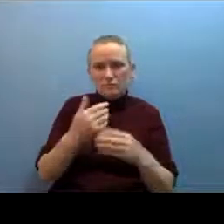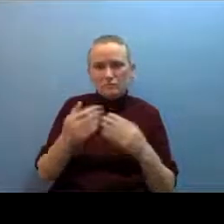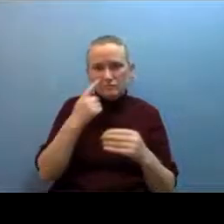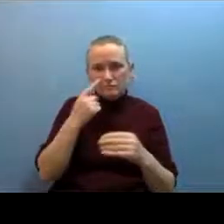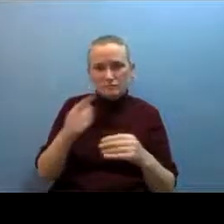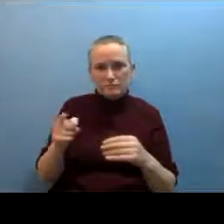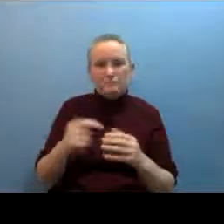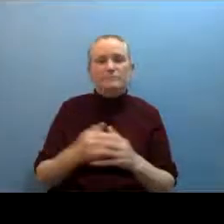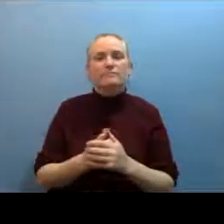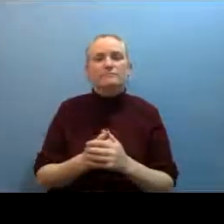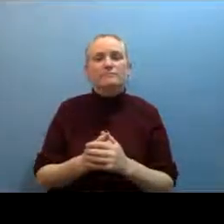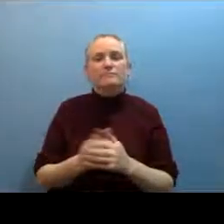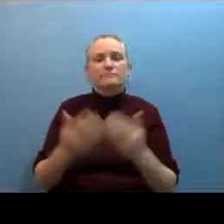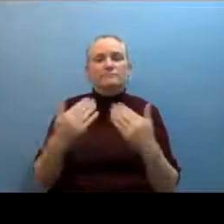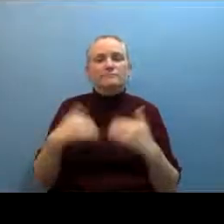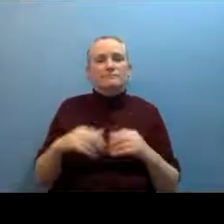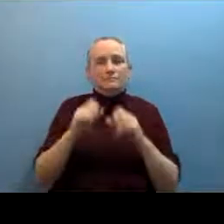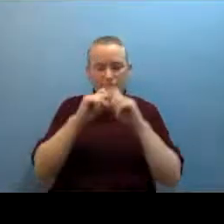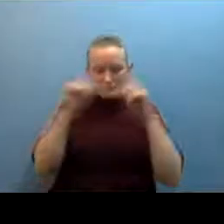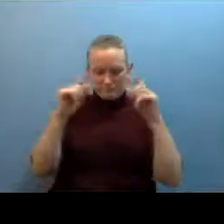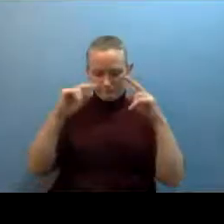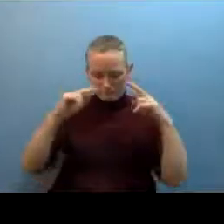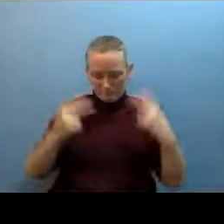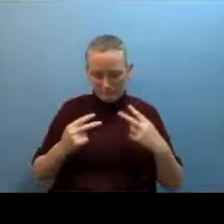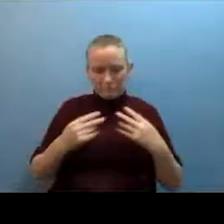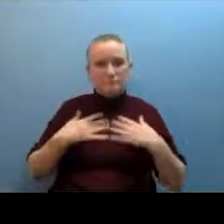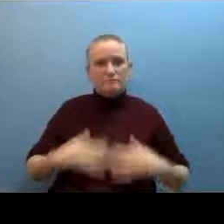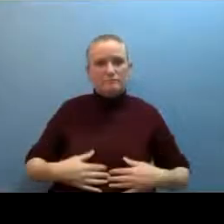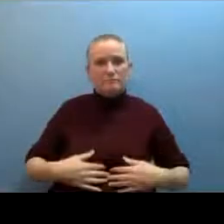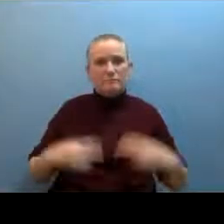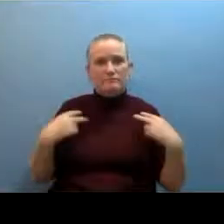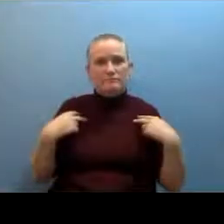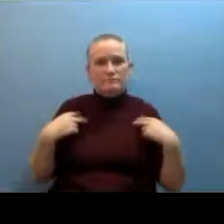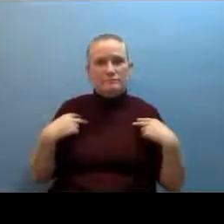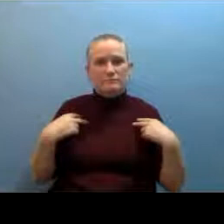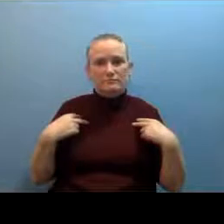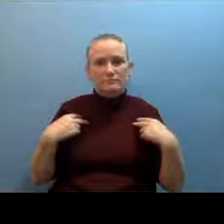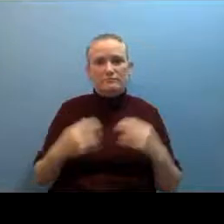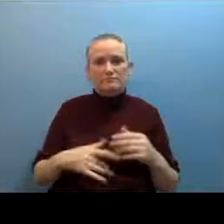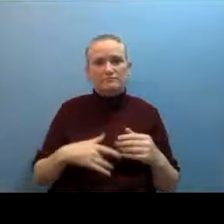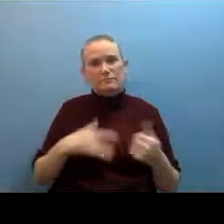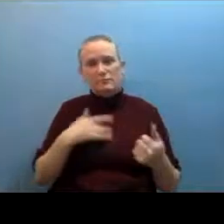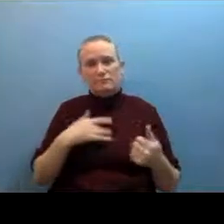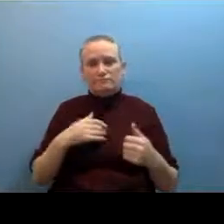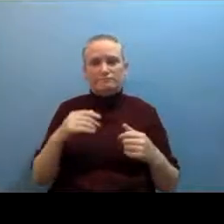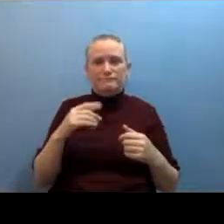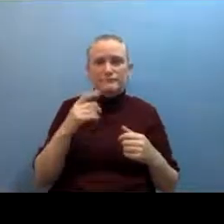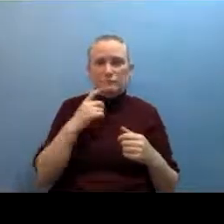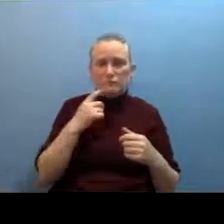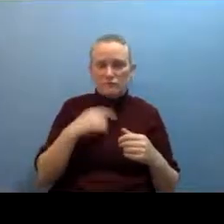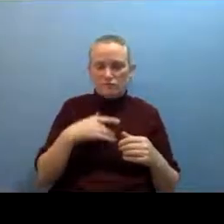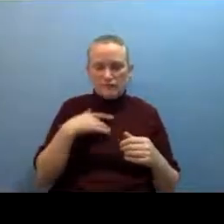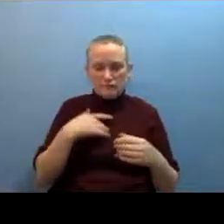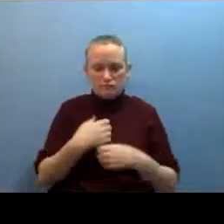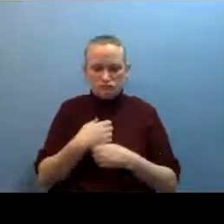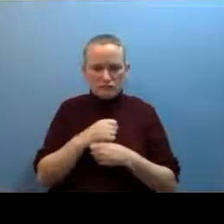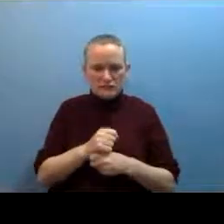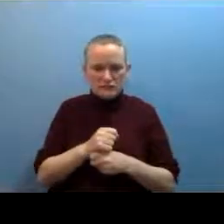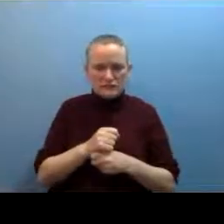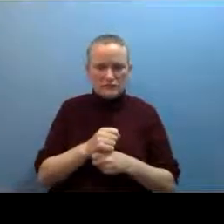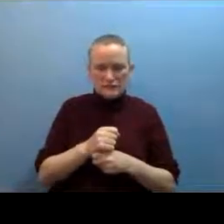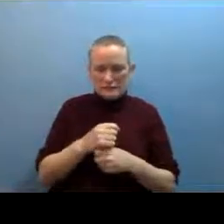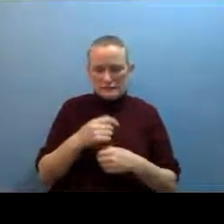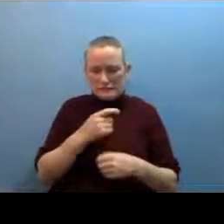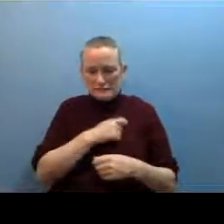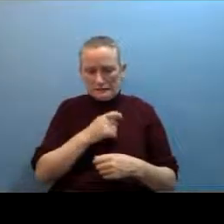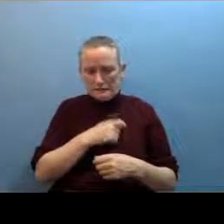Being aware of your body language, and that might sound simple, but if we're feeling tense and worried about approaching a subject, that can get